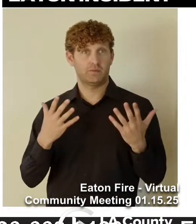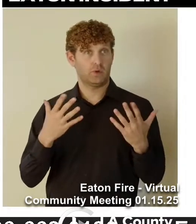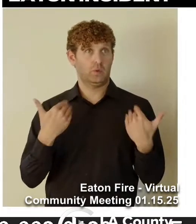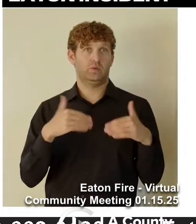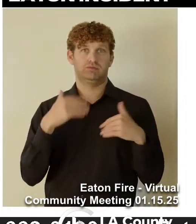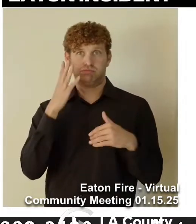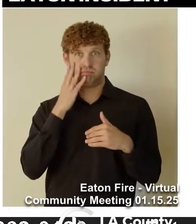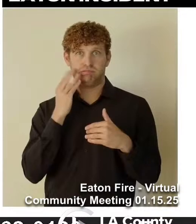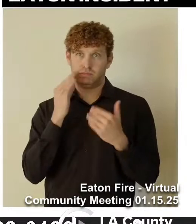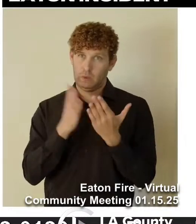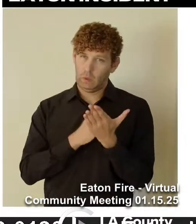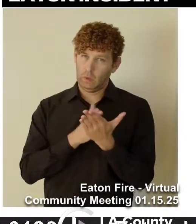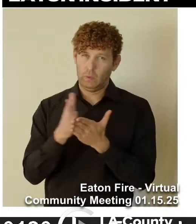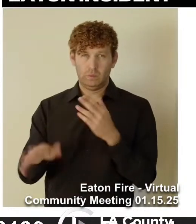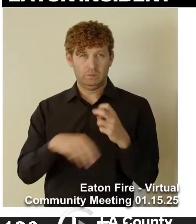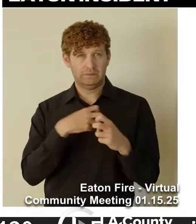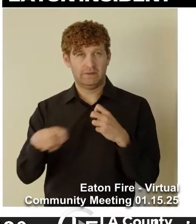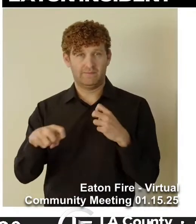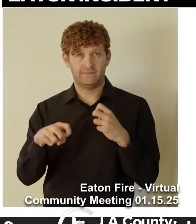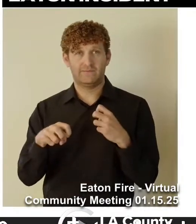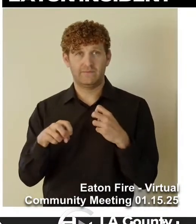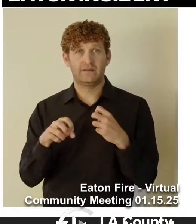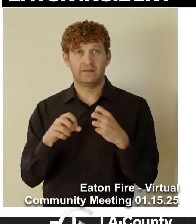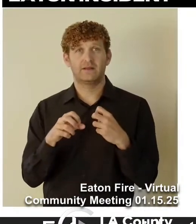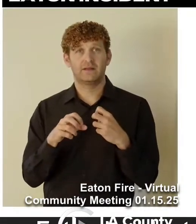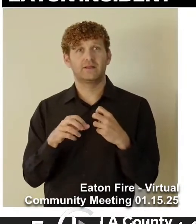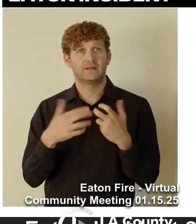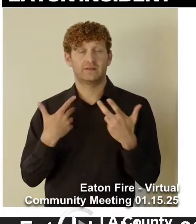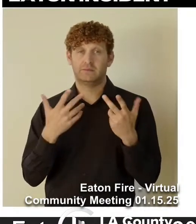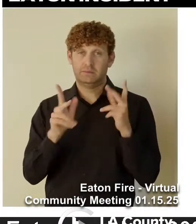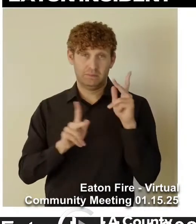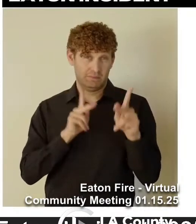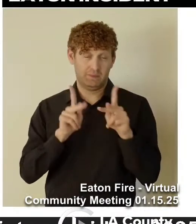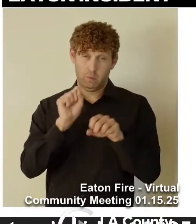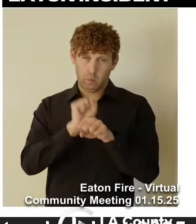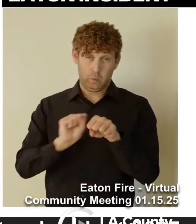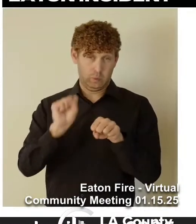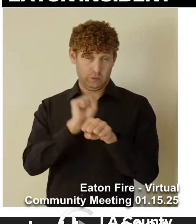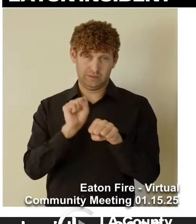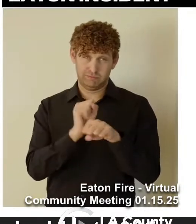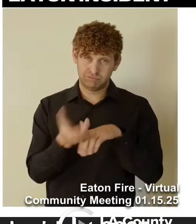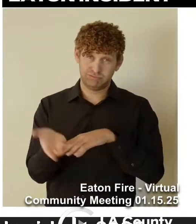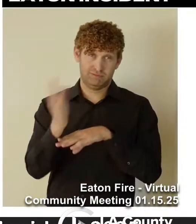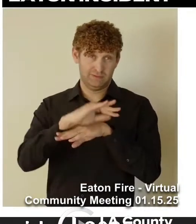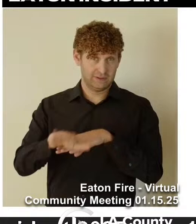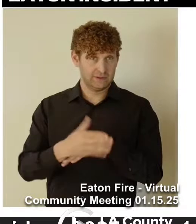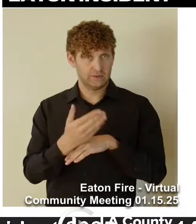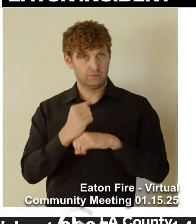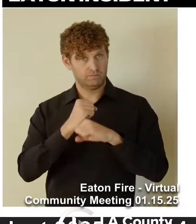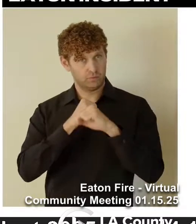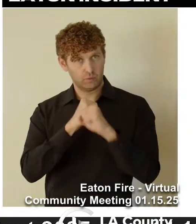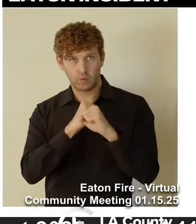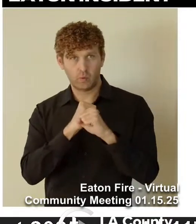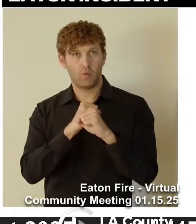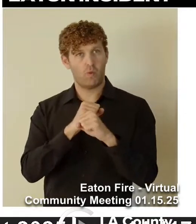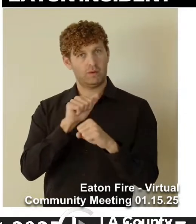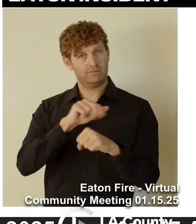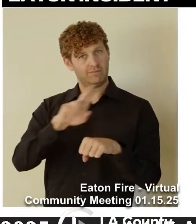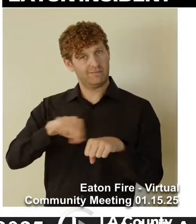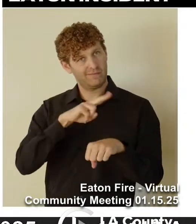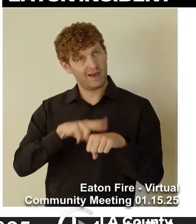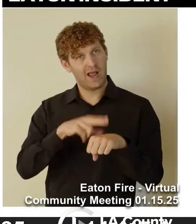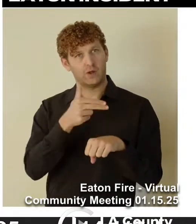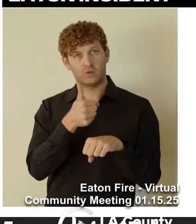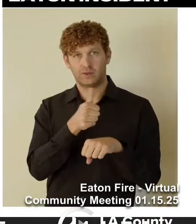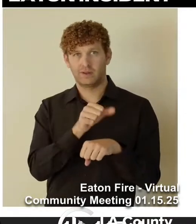and I want to assure you that our crews are working around the clock to safely secure natural gas infrastructure, assess the impacts of the